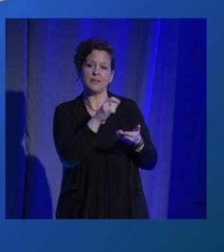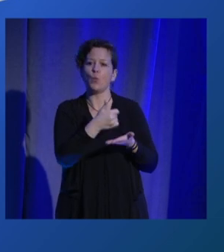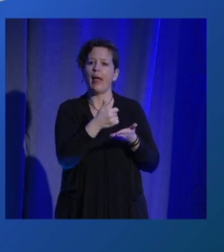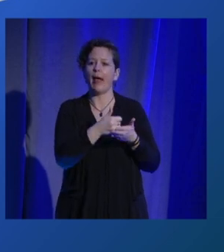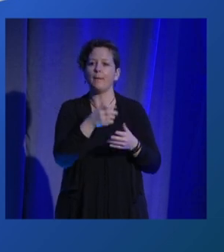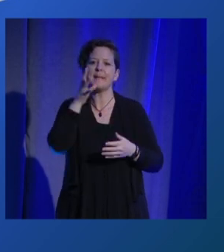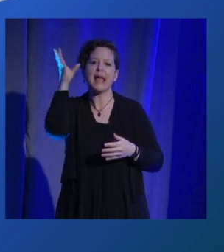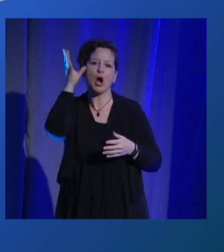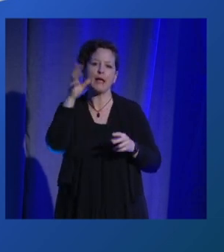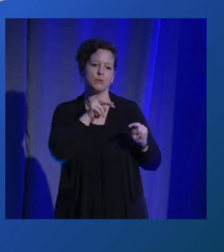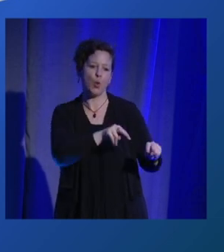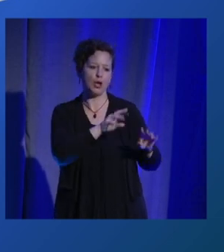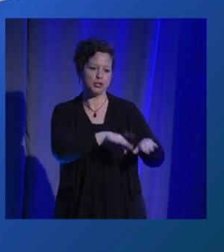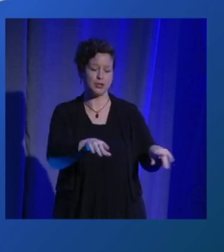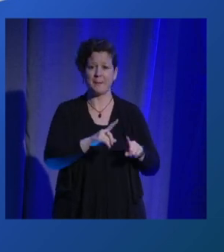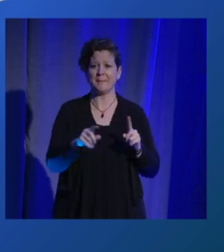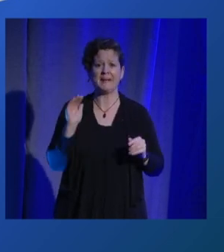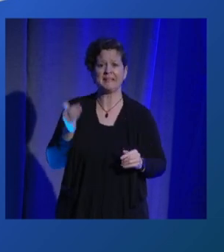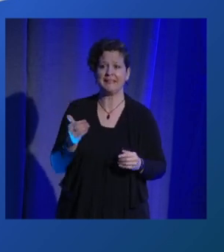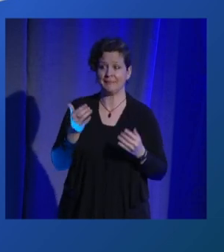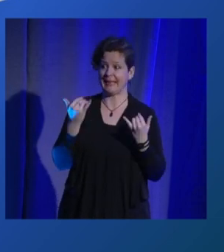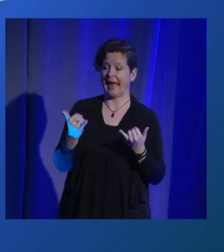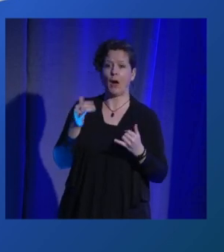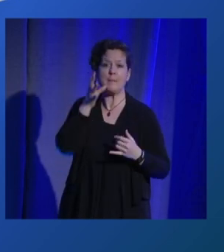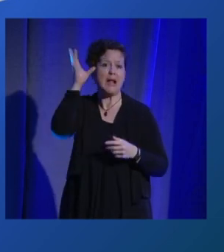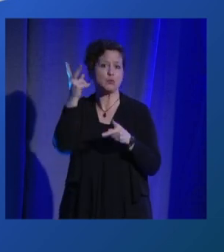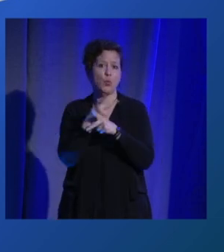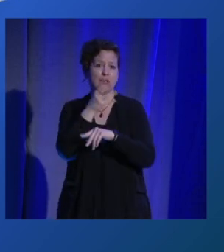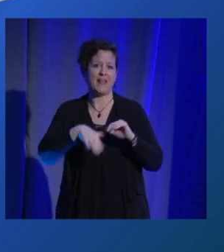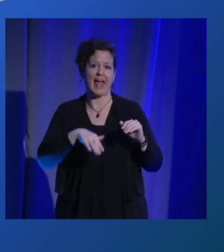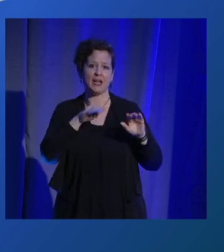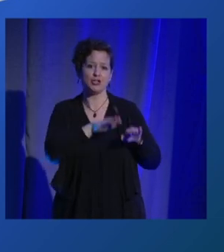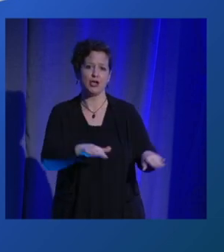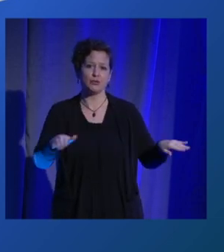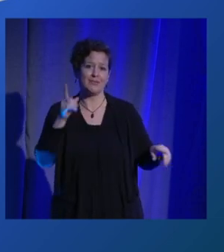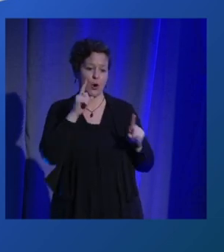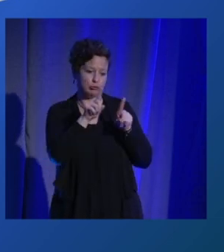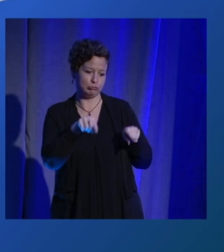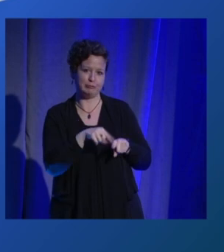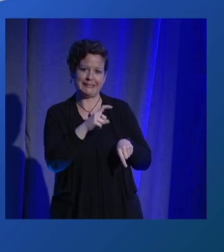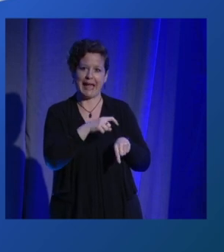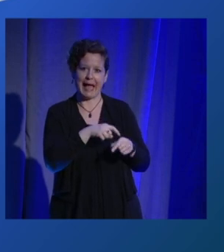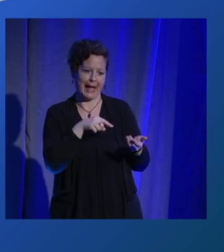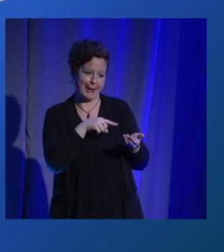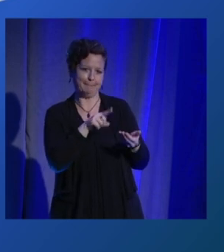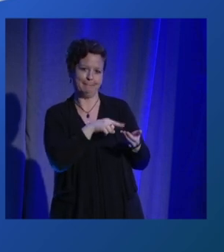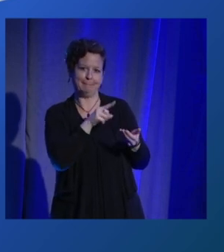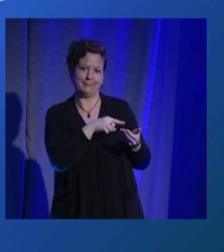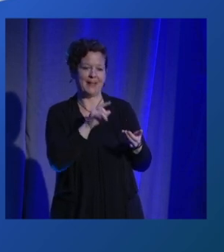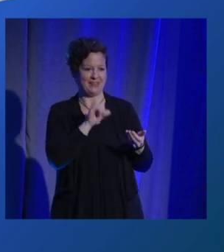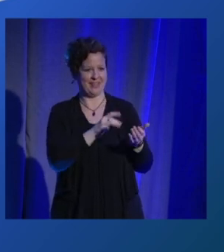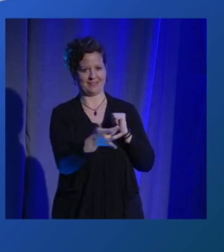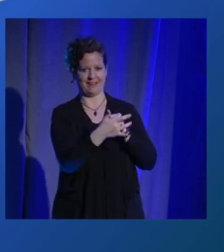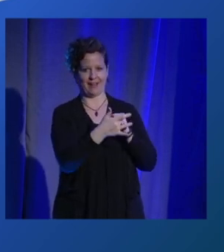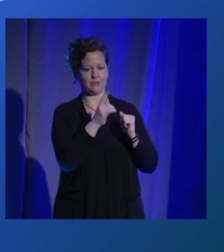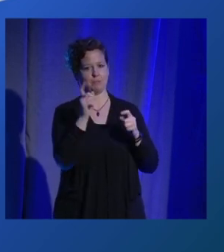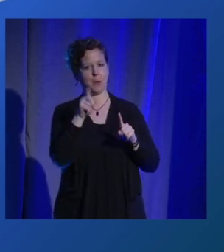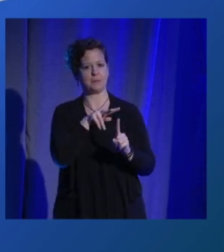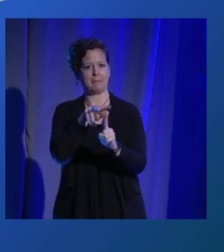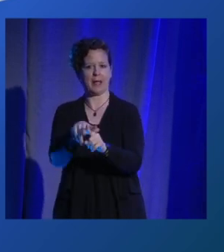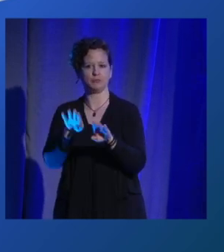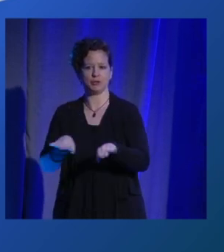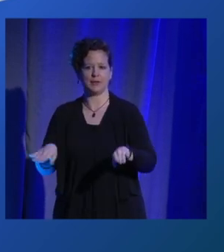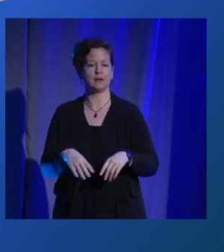abusers than their kids right and so if you're kind of and when I was growing up it used to be the boob tube